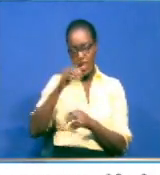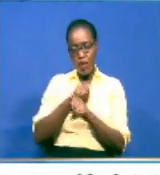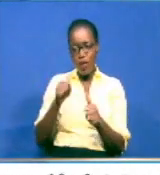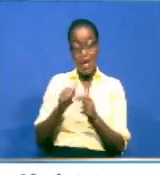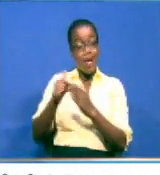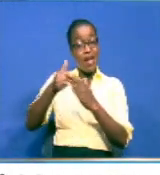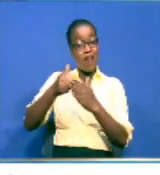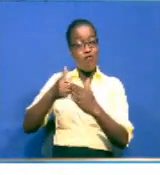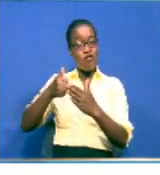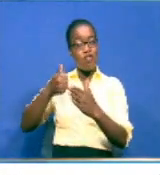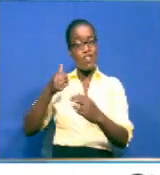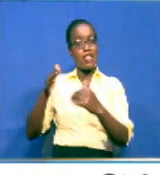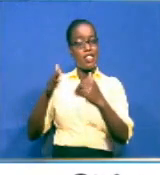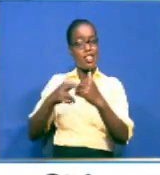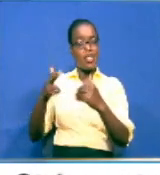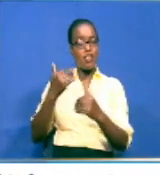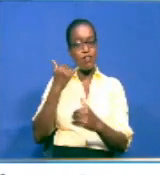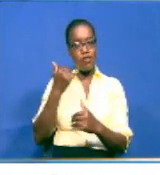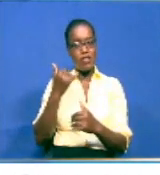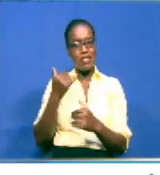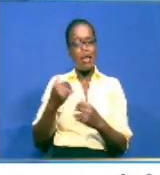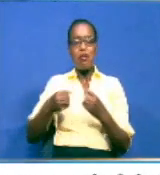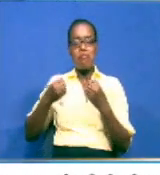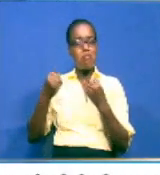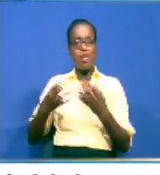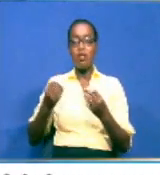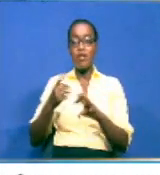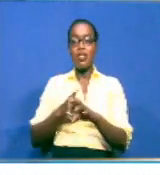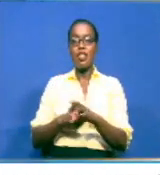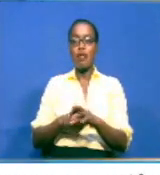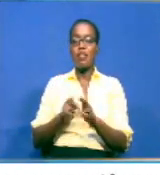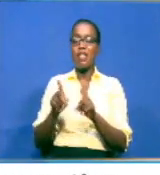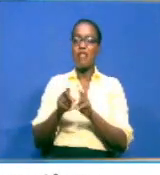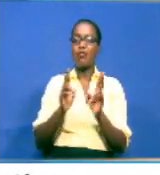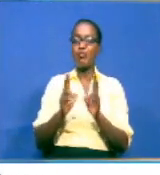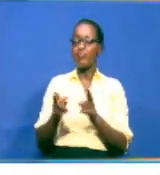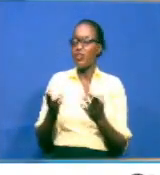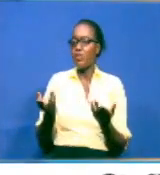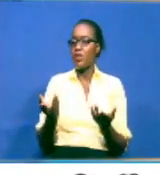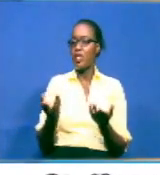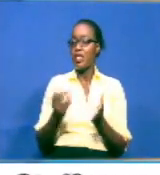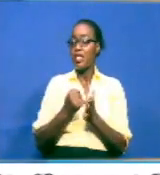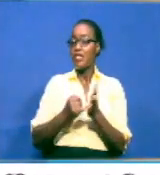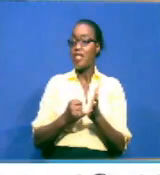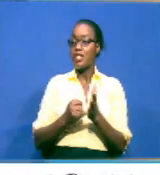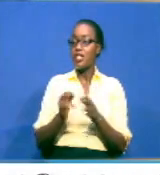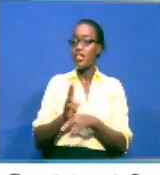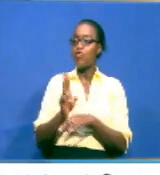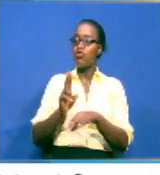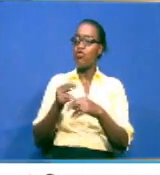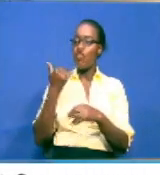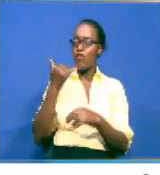avoid touching our phones as frequently as we normally do. Just touch your phone when very,